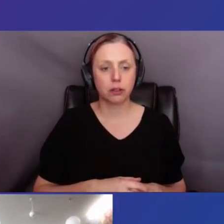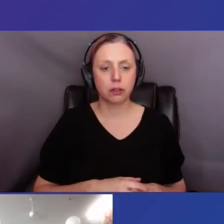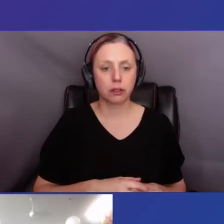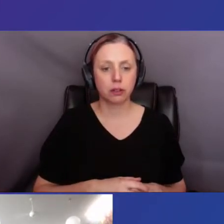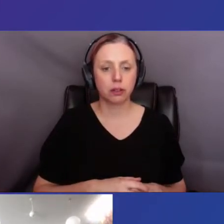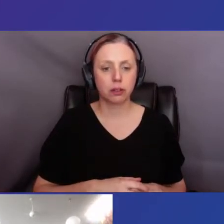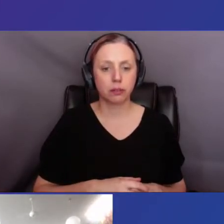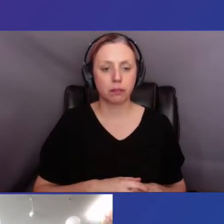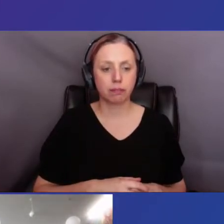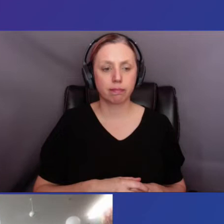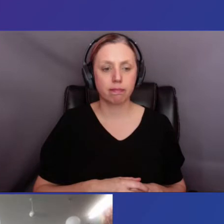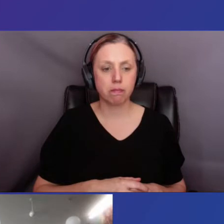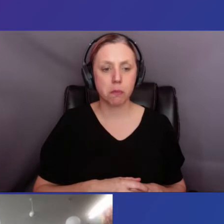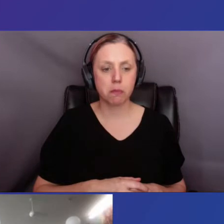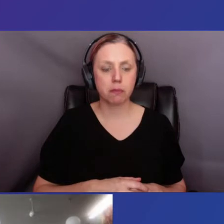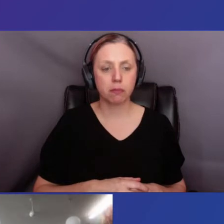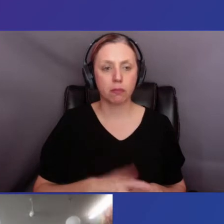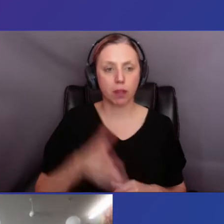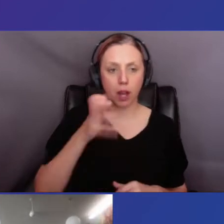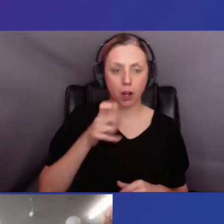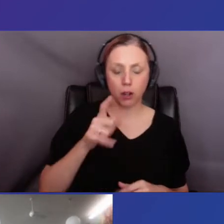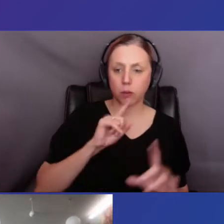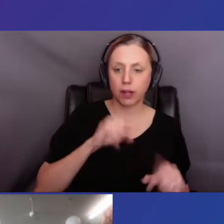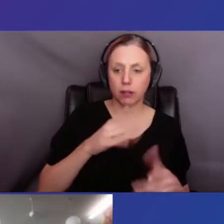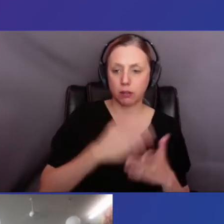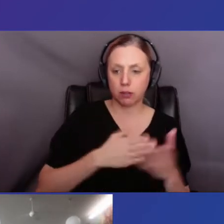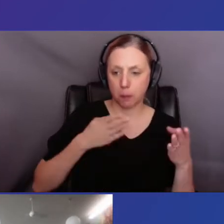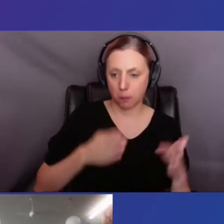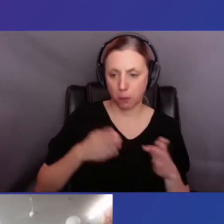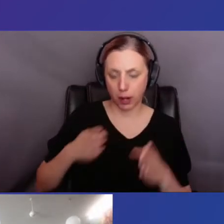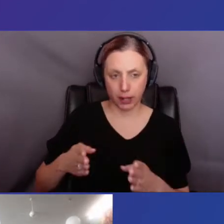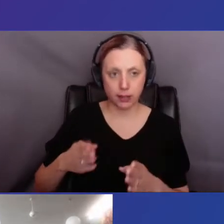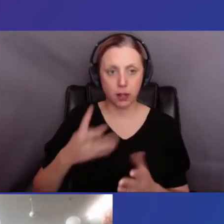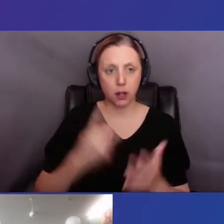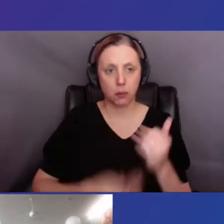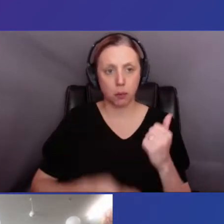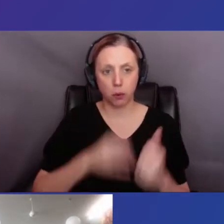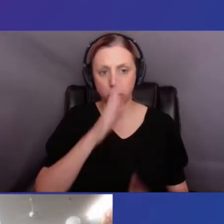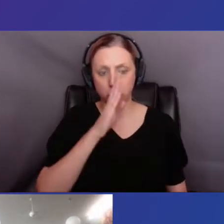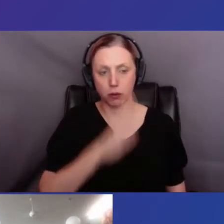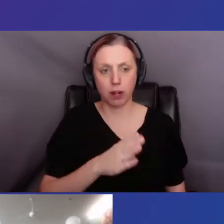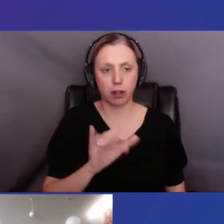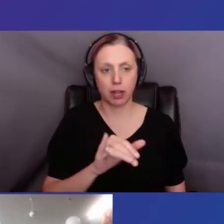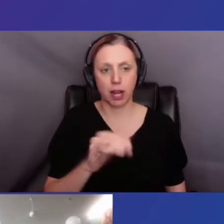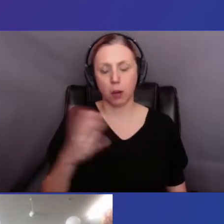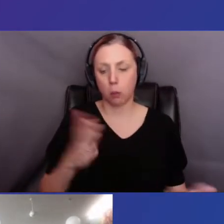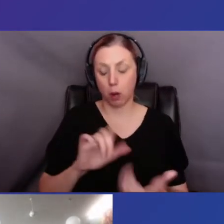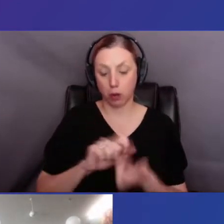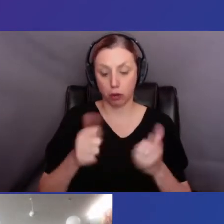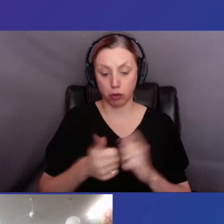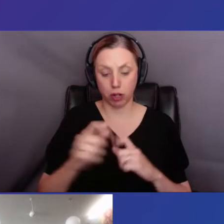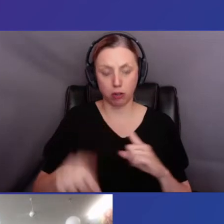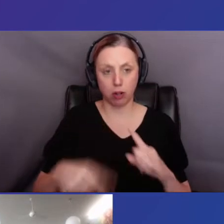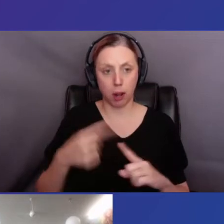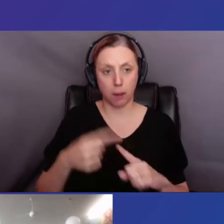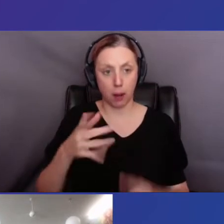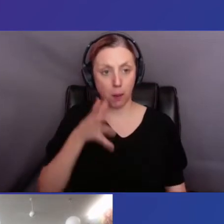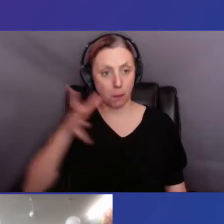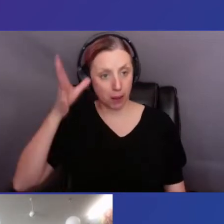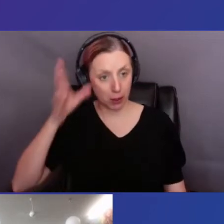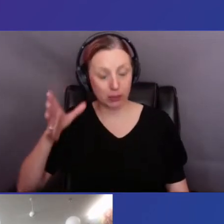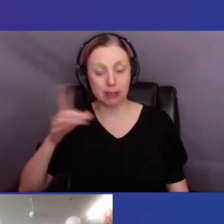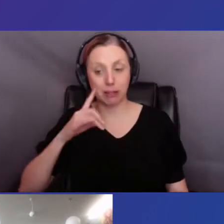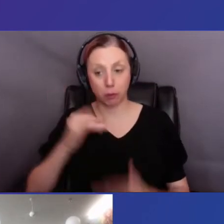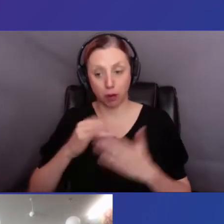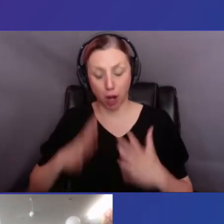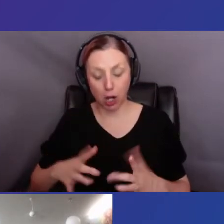I mean, I heard you answer in some ways both directions of it, like what has changed about your parenting to be an artist and what